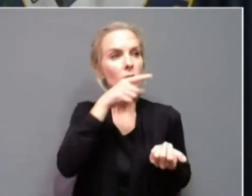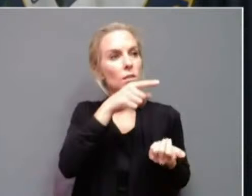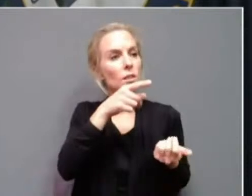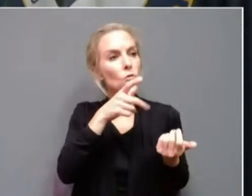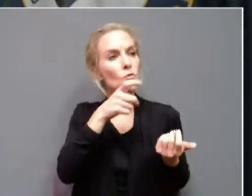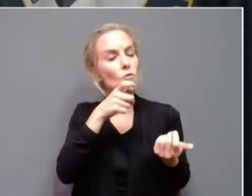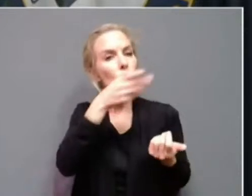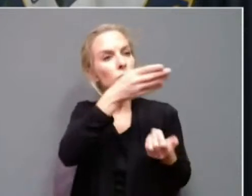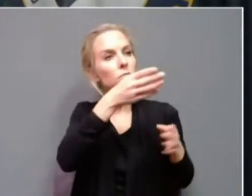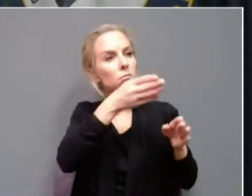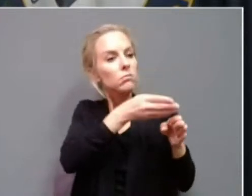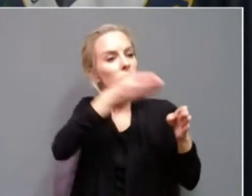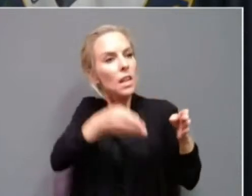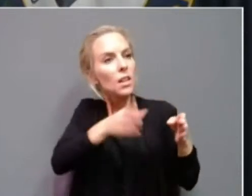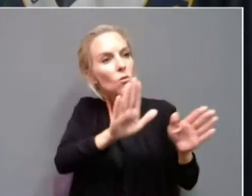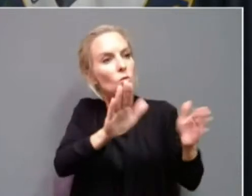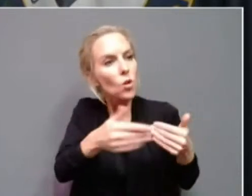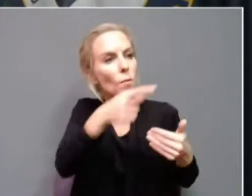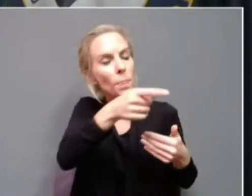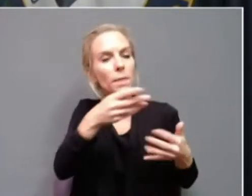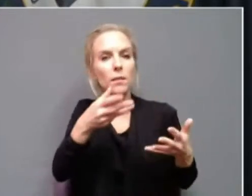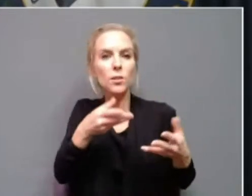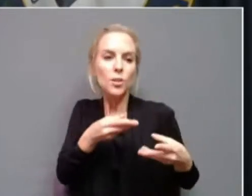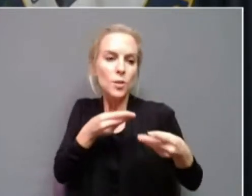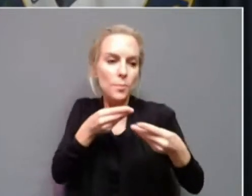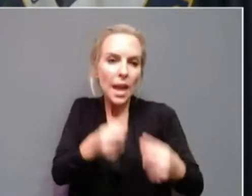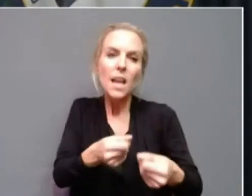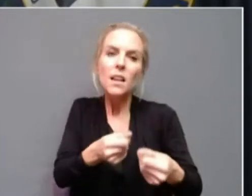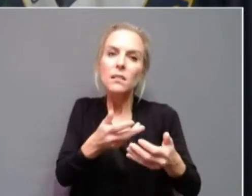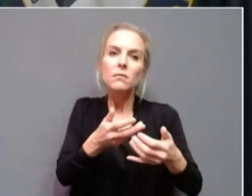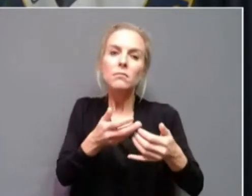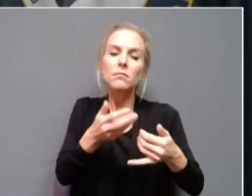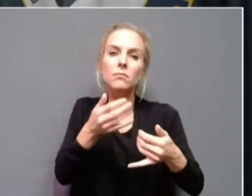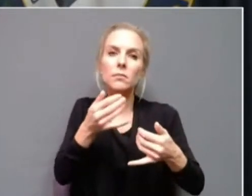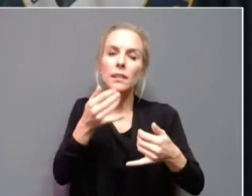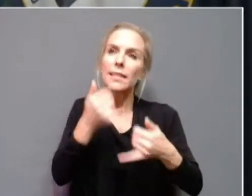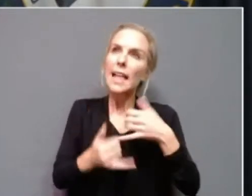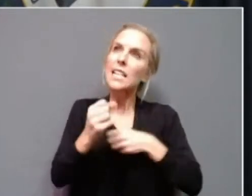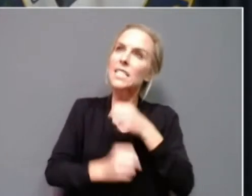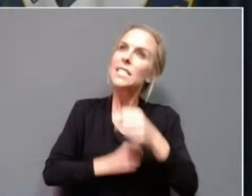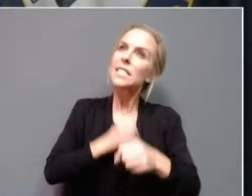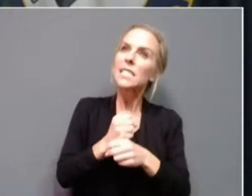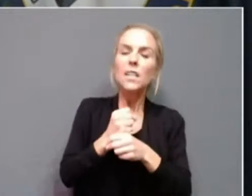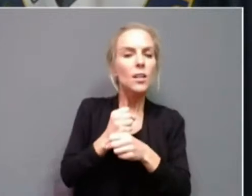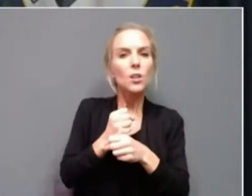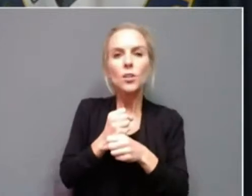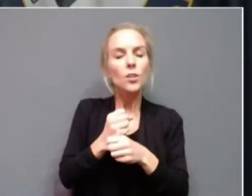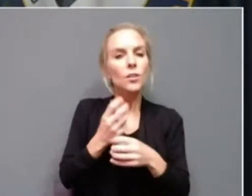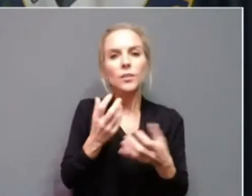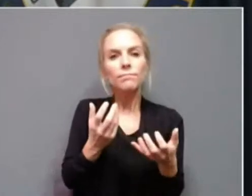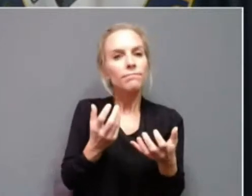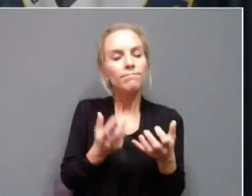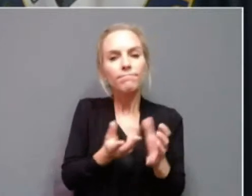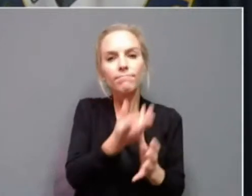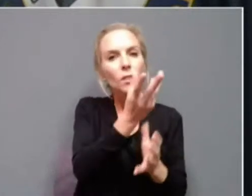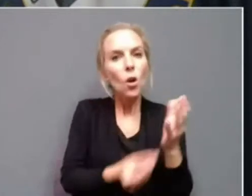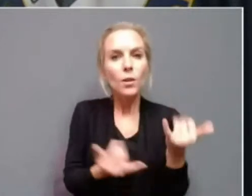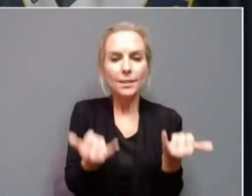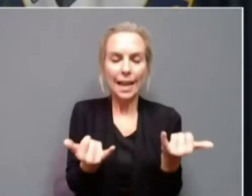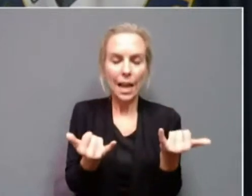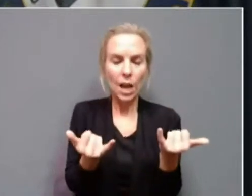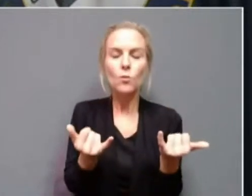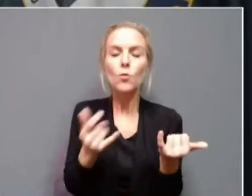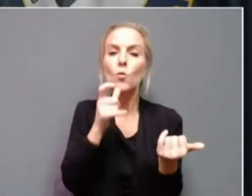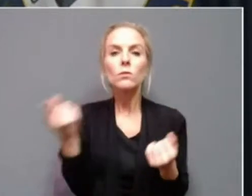that was spending their twilight years with so many individuals that we lost. So today, we're now going to hear from some